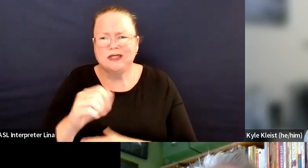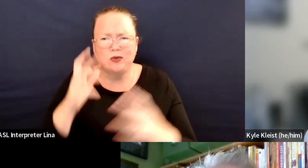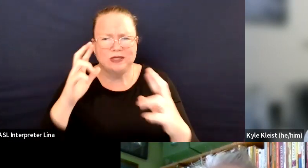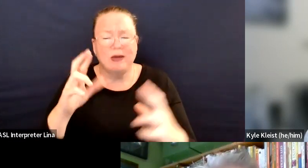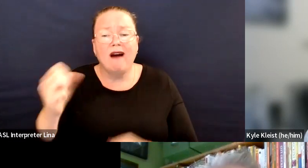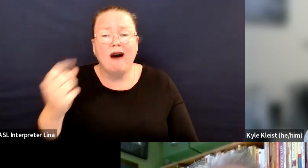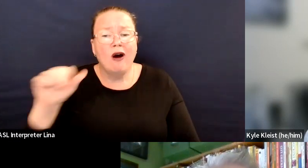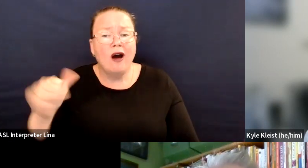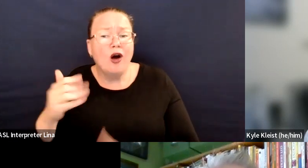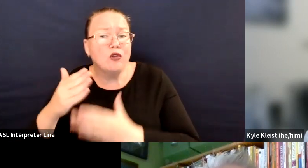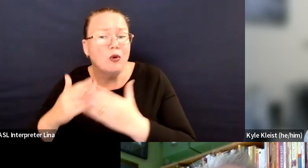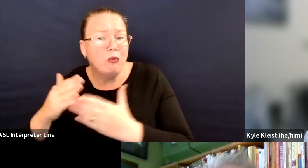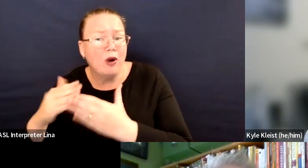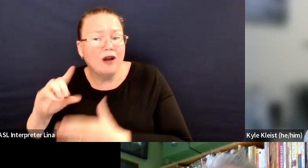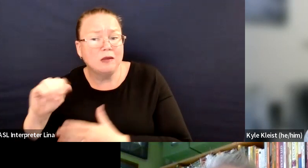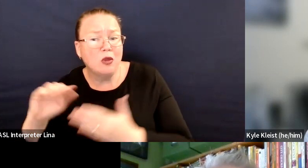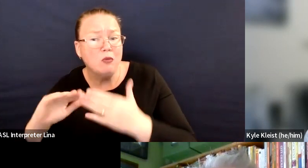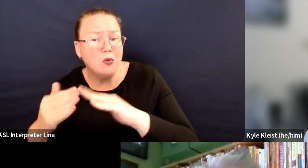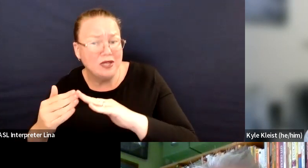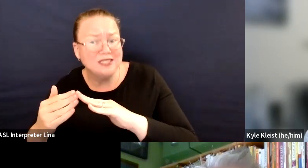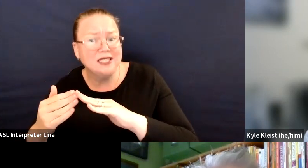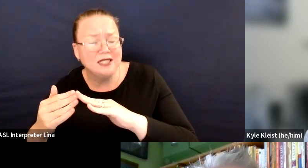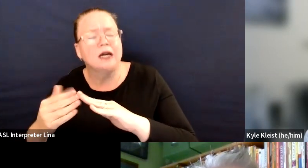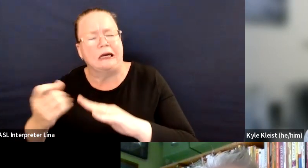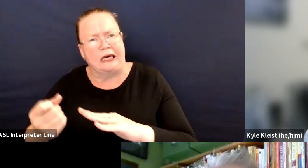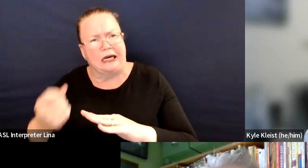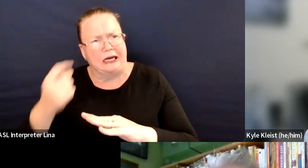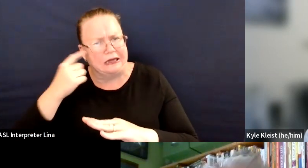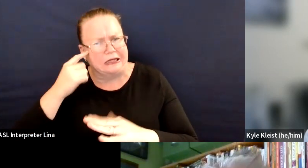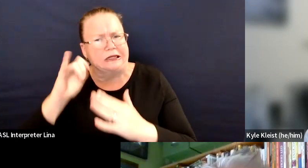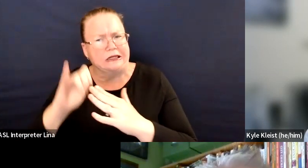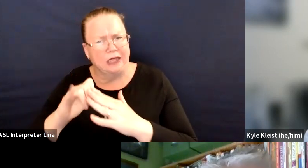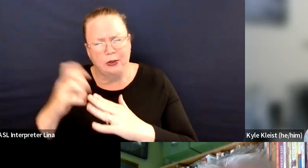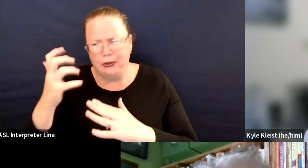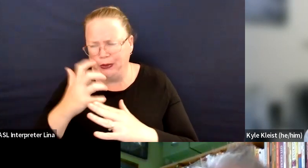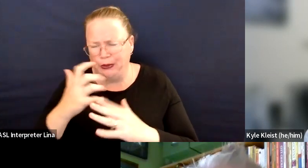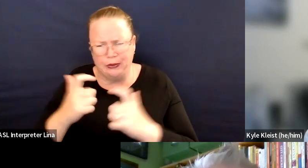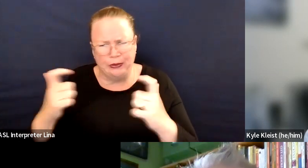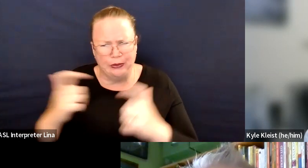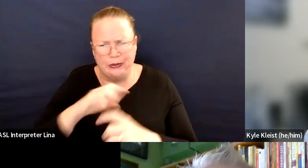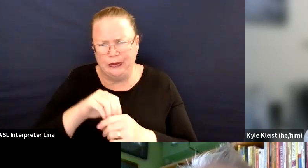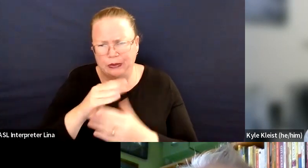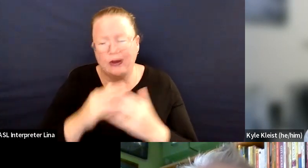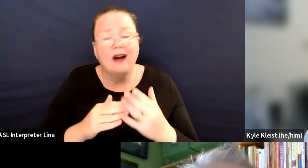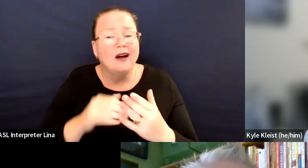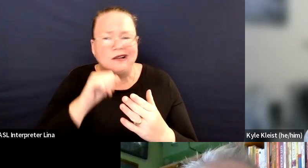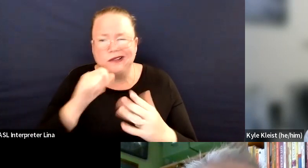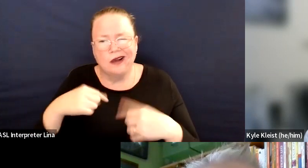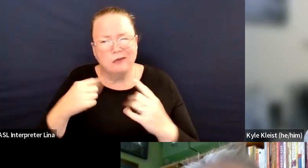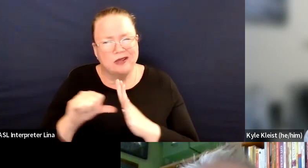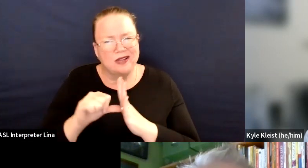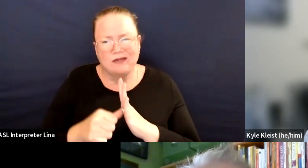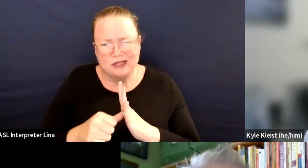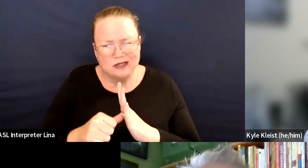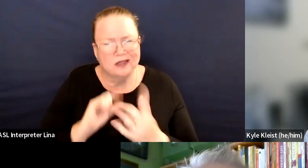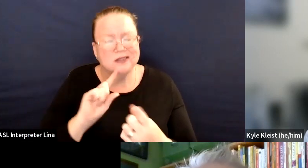other parts of the disability community. And I think that's a very powerful element that's not necessarily been emphasized